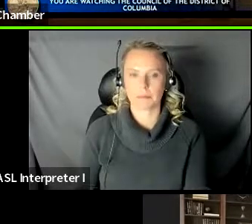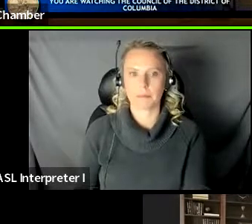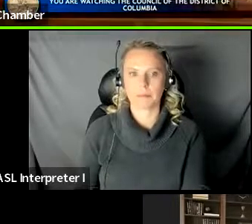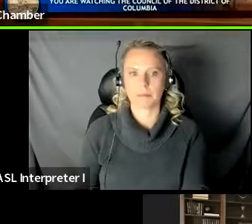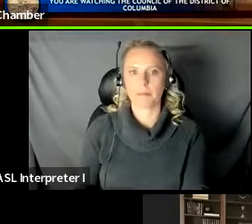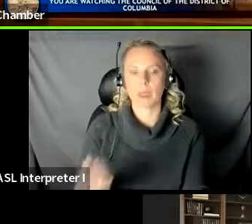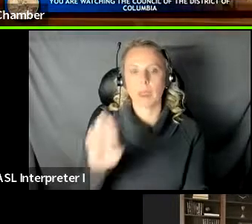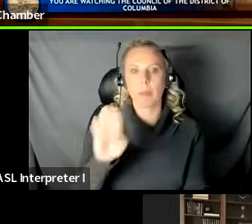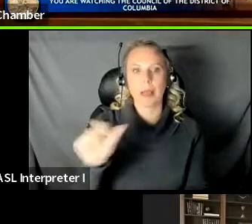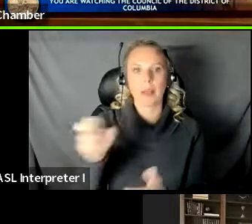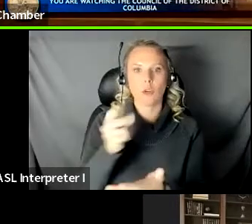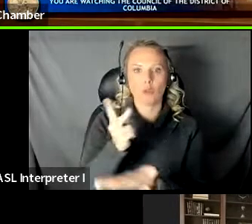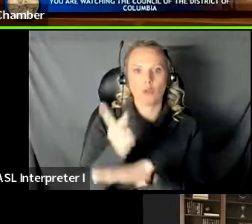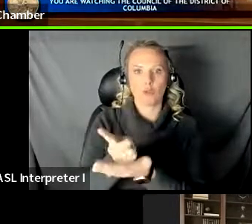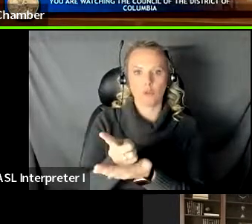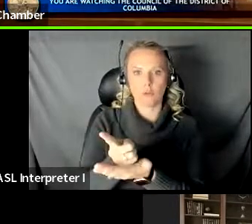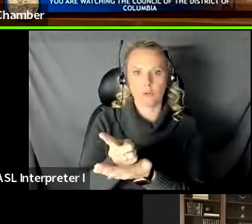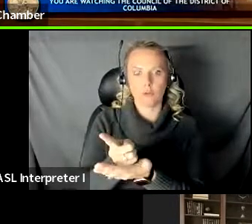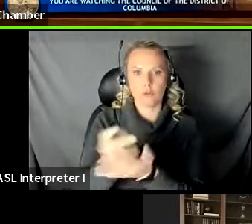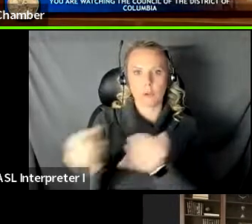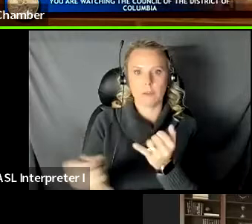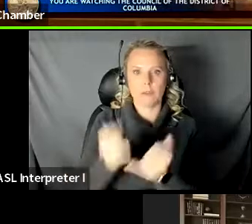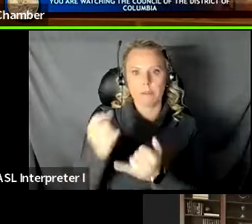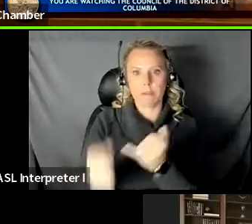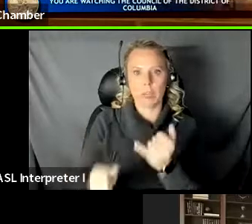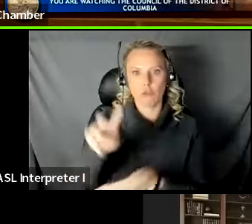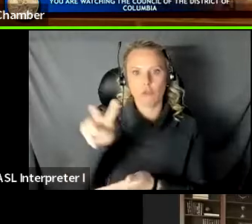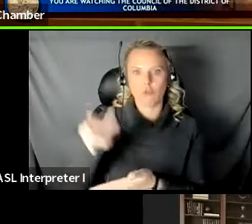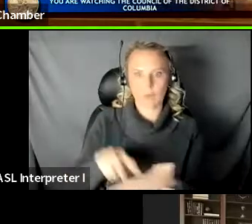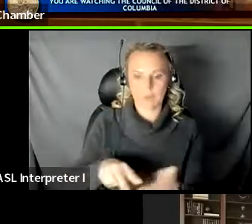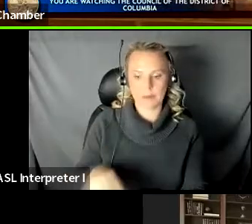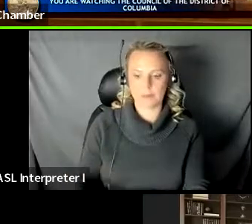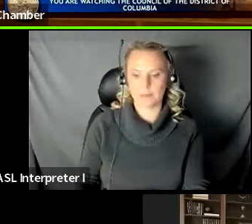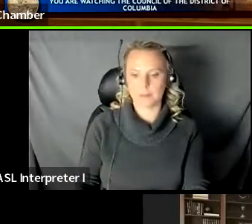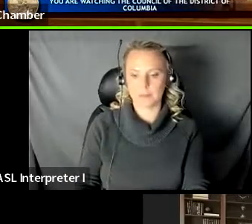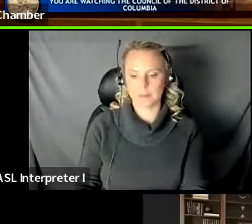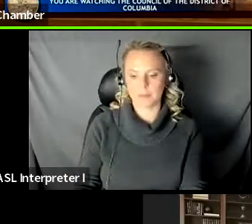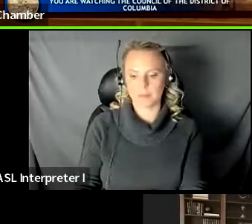The bill is approved on final reading.